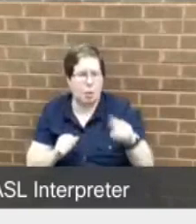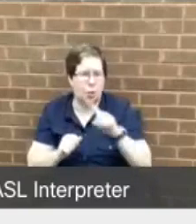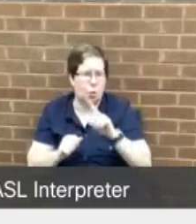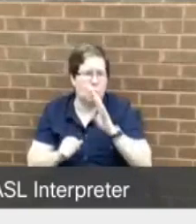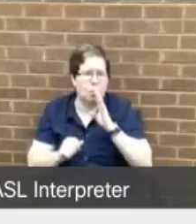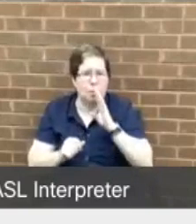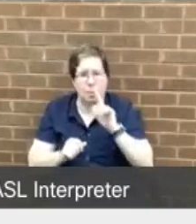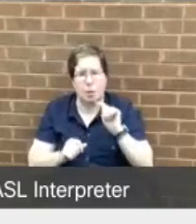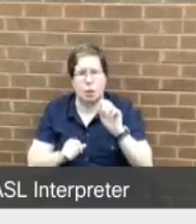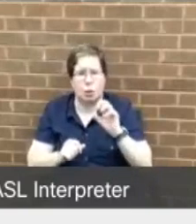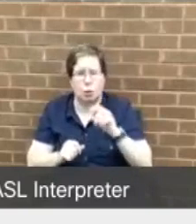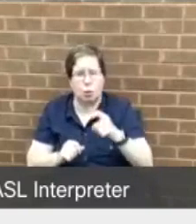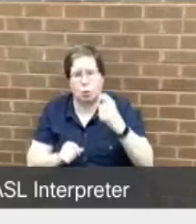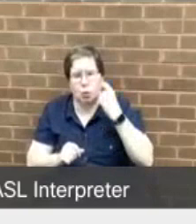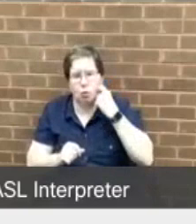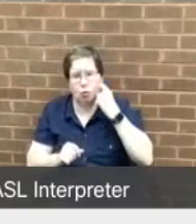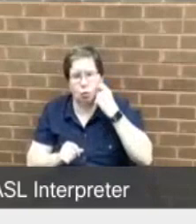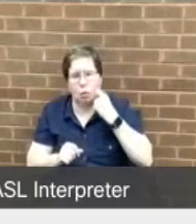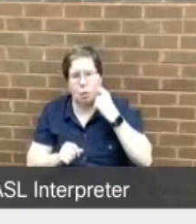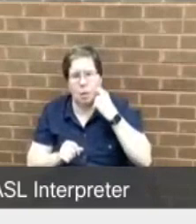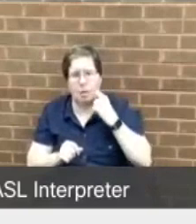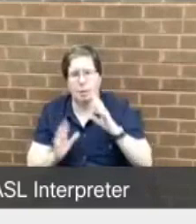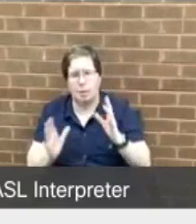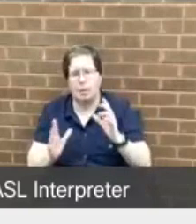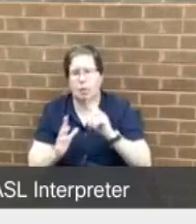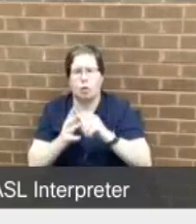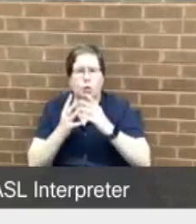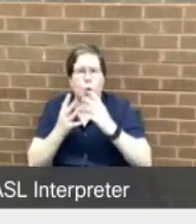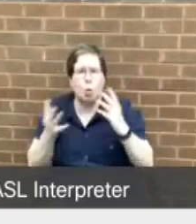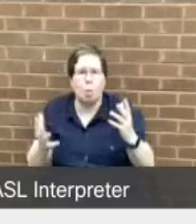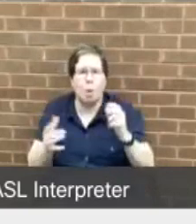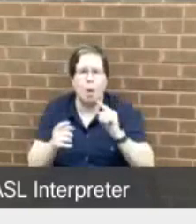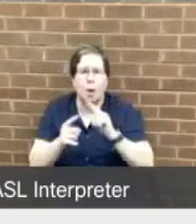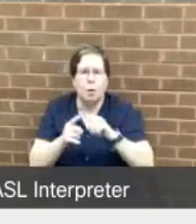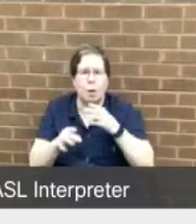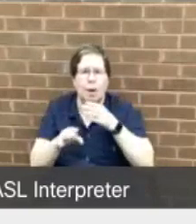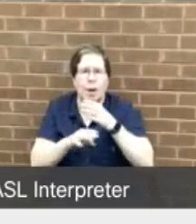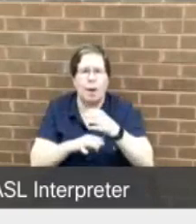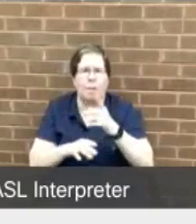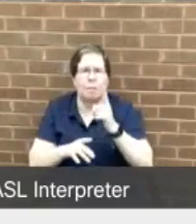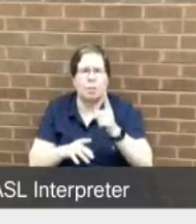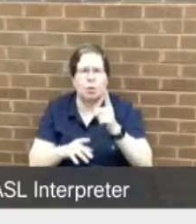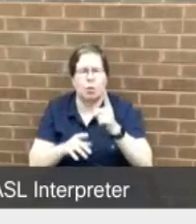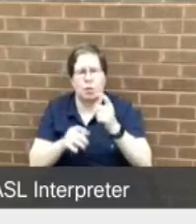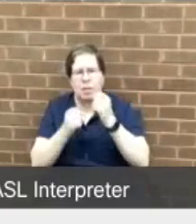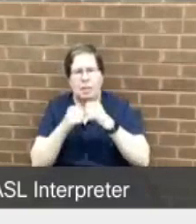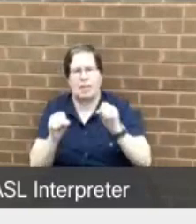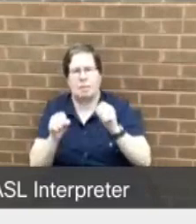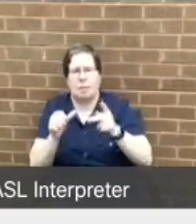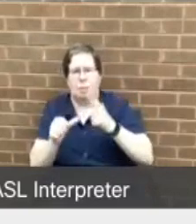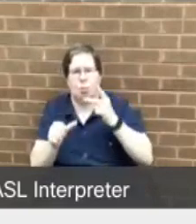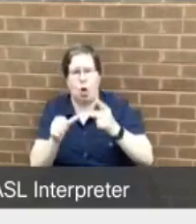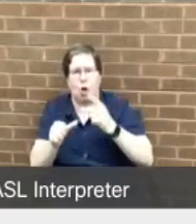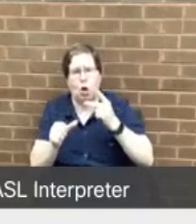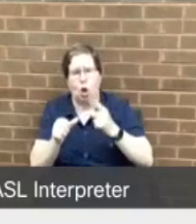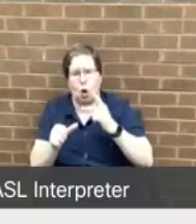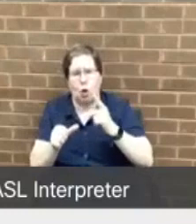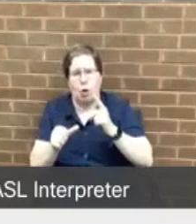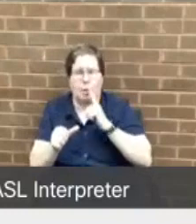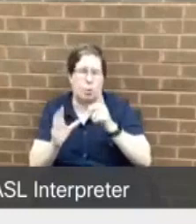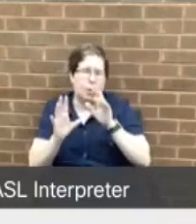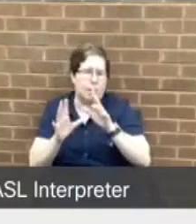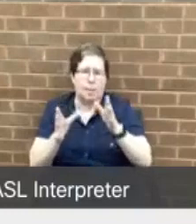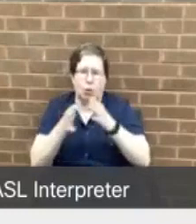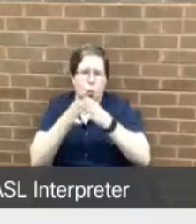to, Mr. Smith, is so much of what followed that pedestrian safety priority was road widening, was